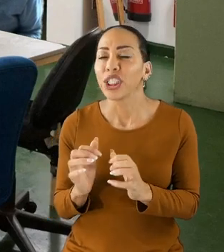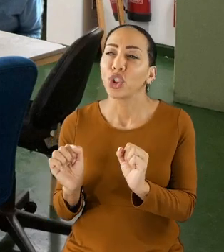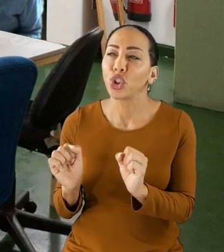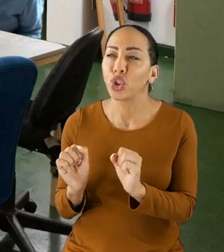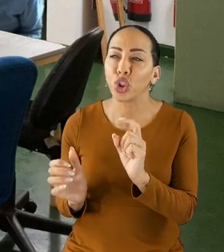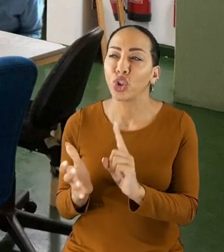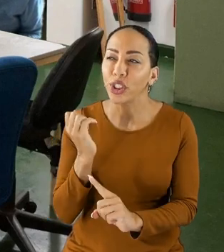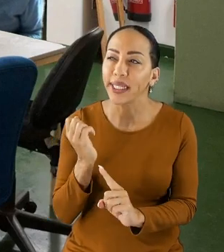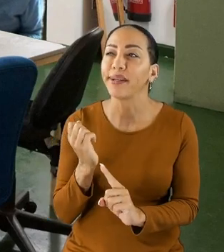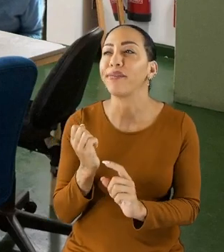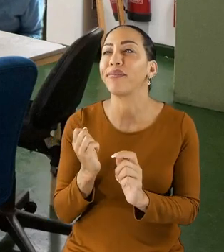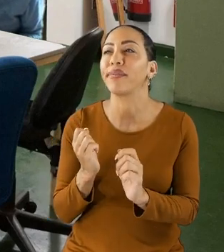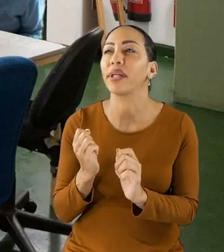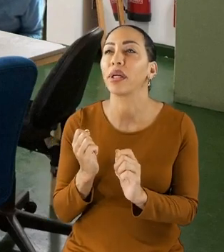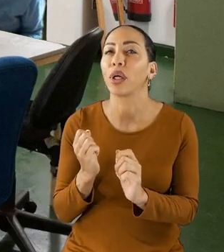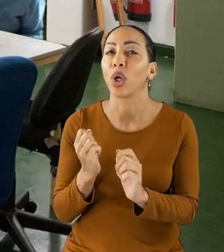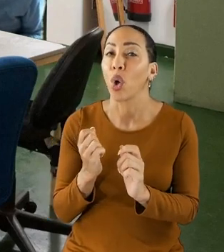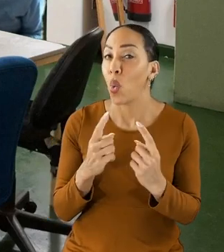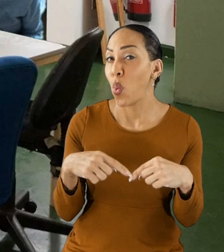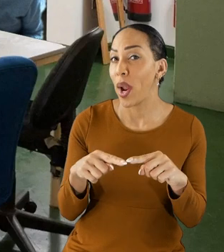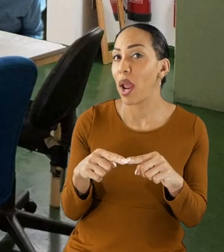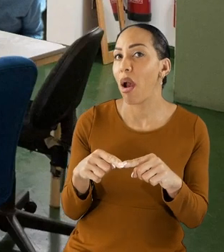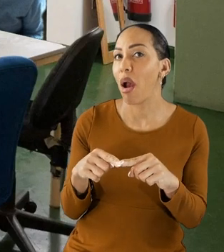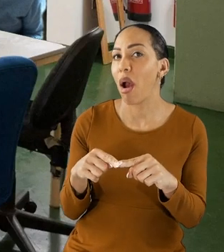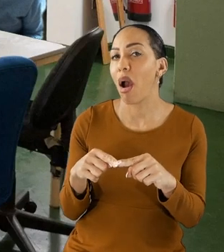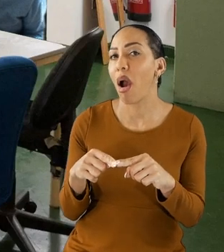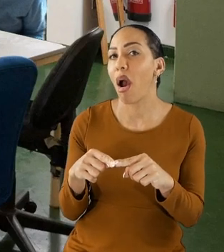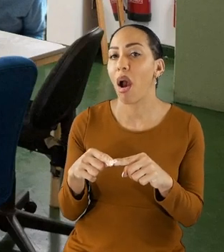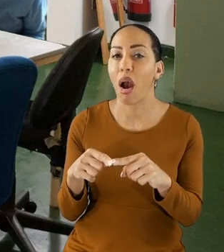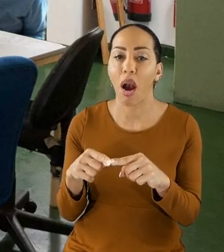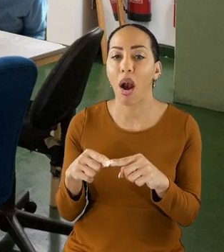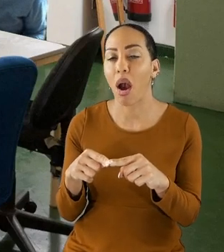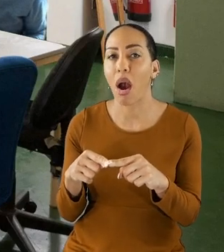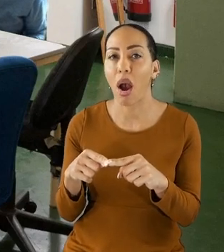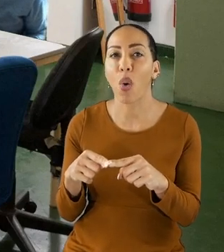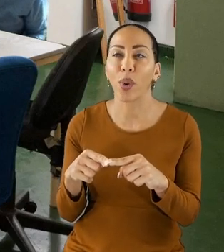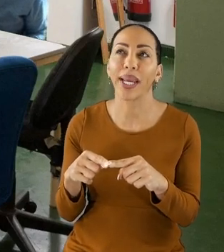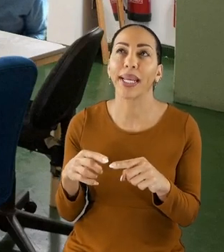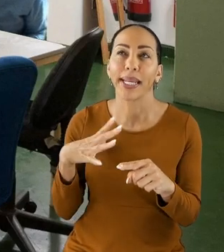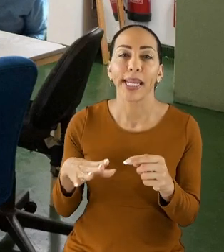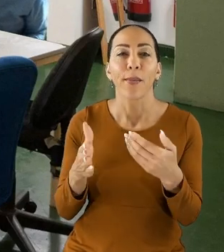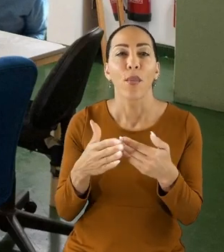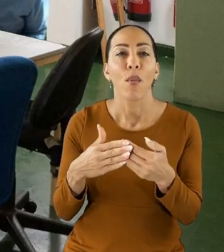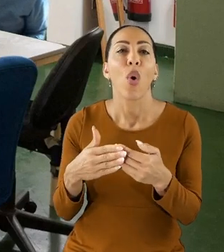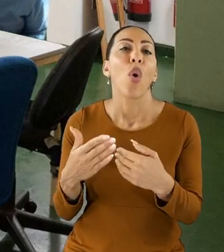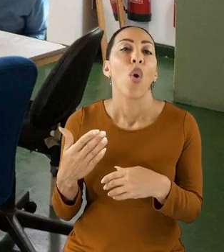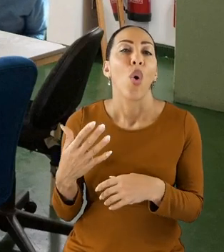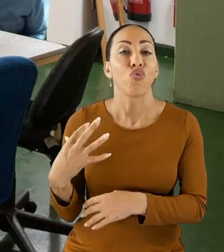it's I think we are better to